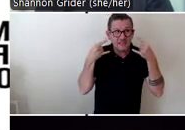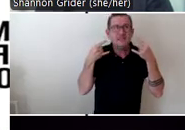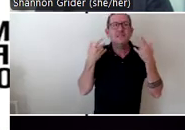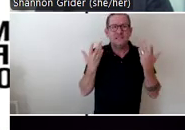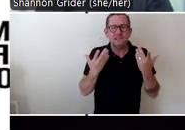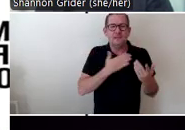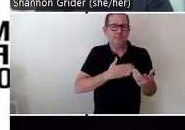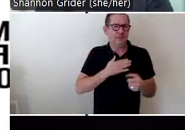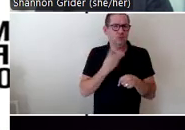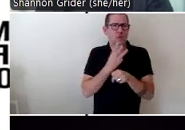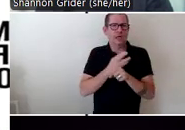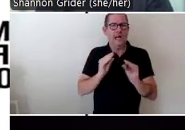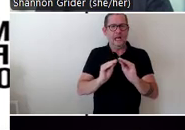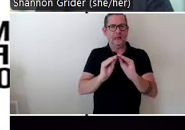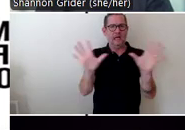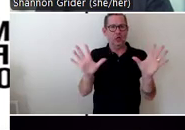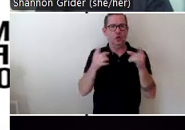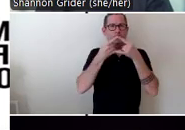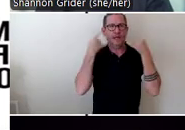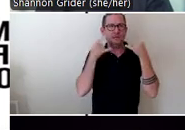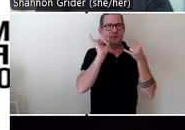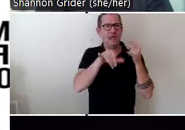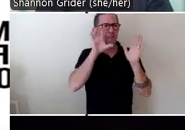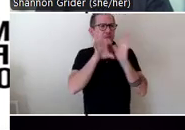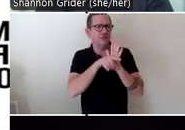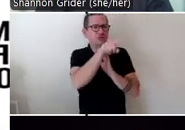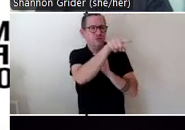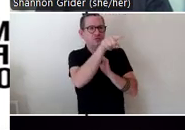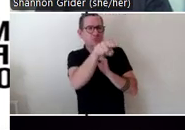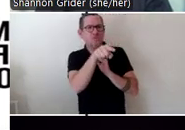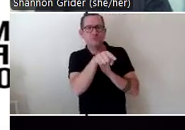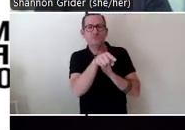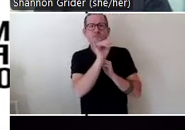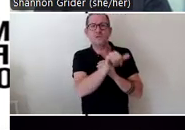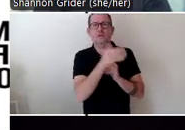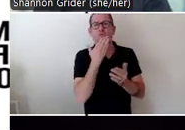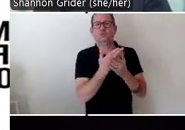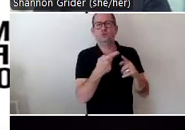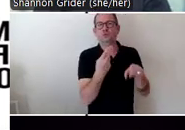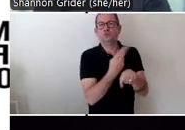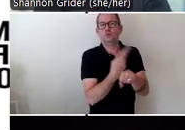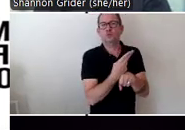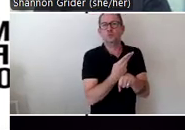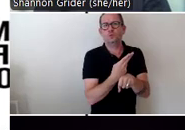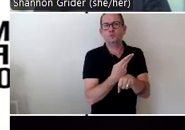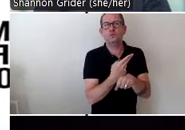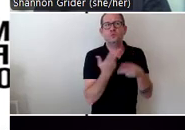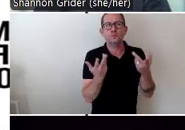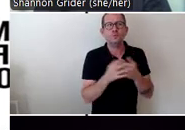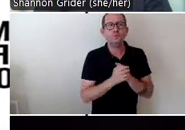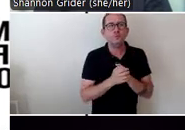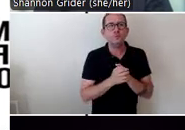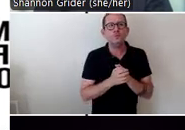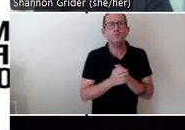If you have to wear a mask, please try to wear a clear mask. There are 2 examples shown on the screen